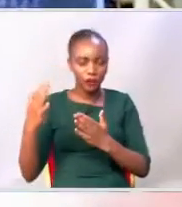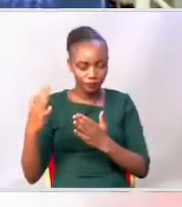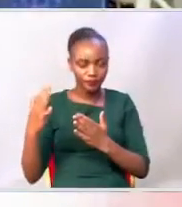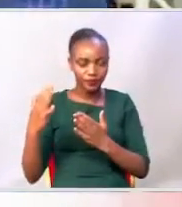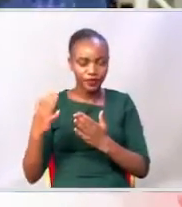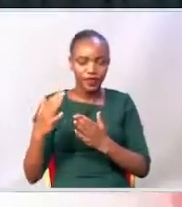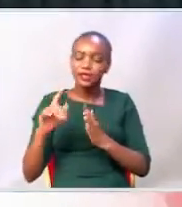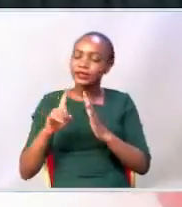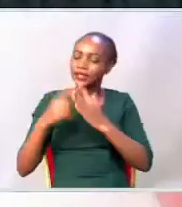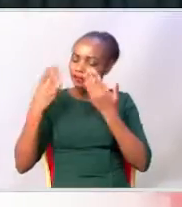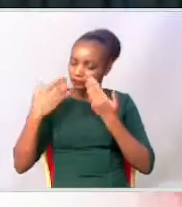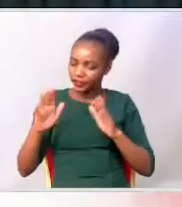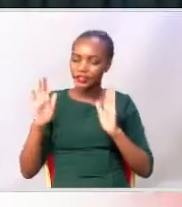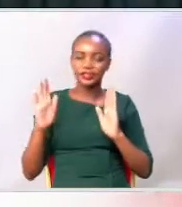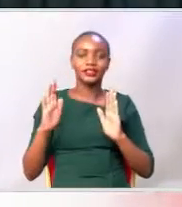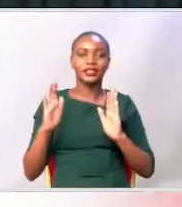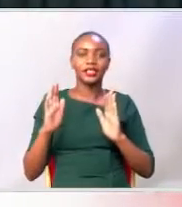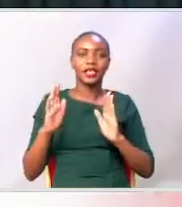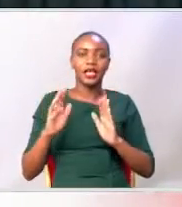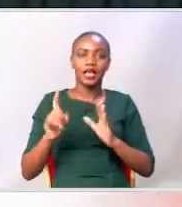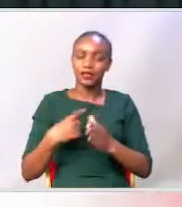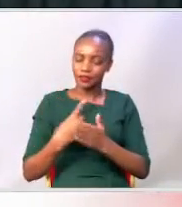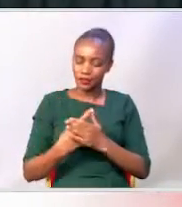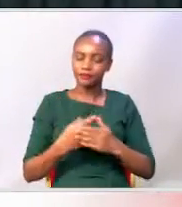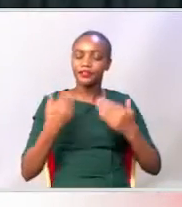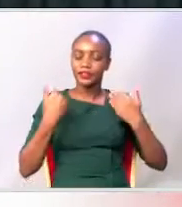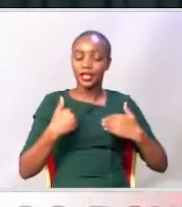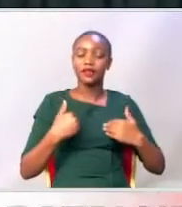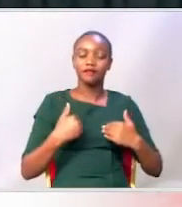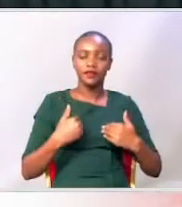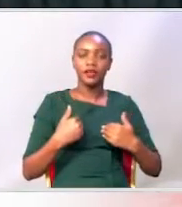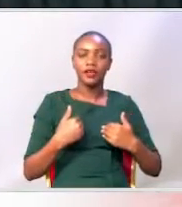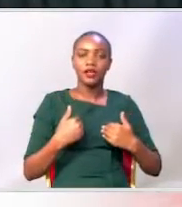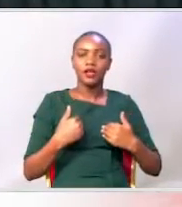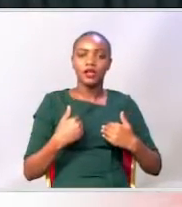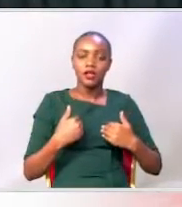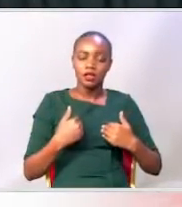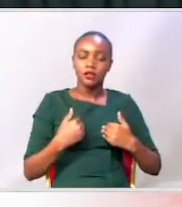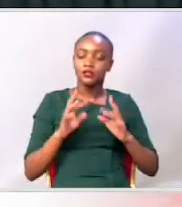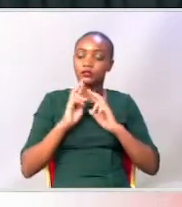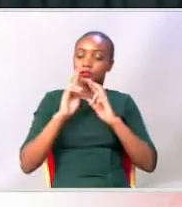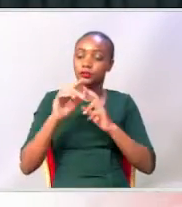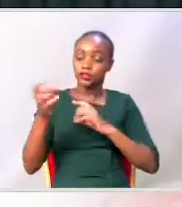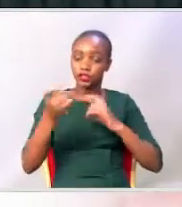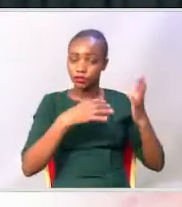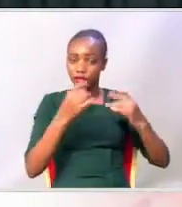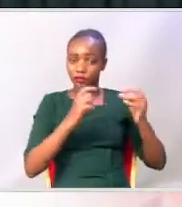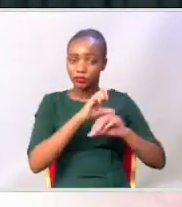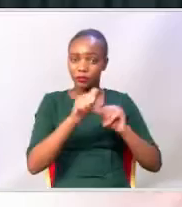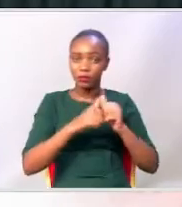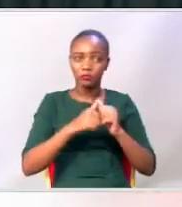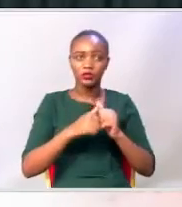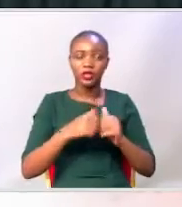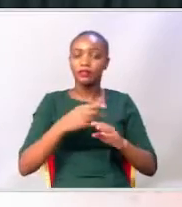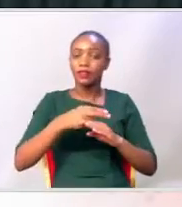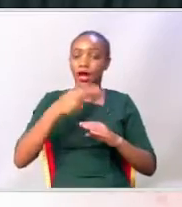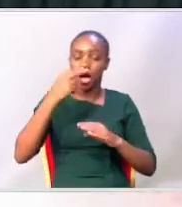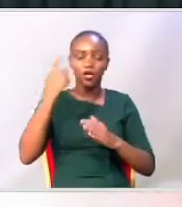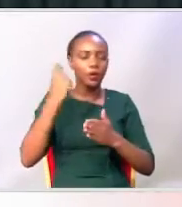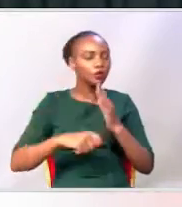course. In honor of this pledge to the nation and response to the concerns of the high cost of